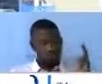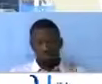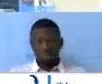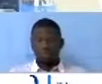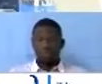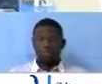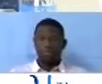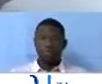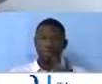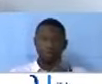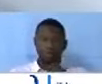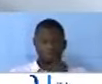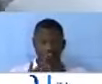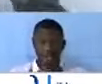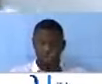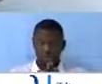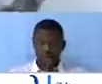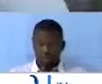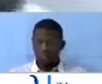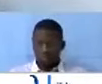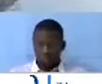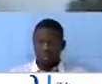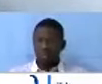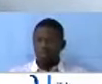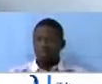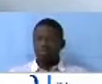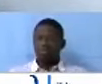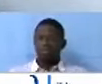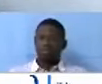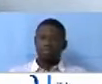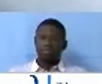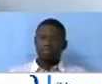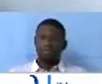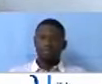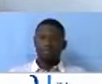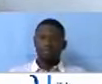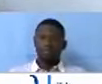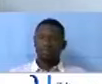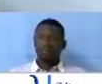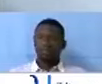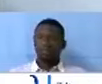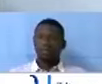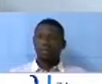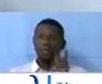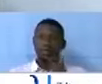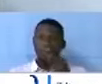you can be rest assured. If you say so, I will. Yes, be rest assured.